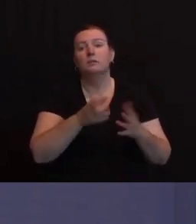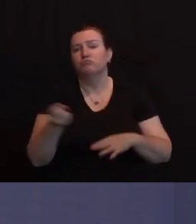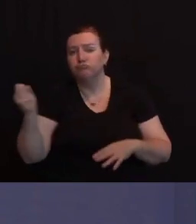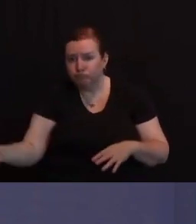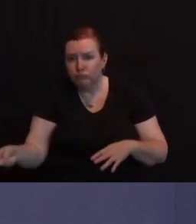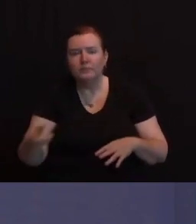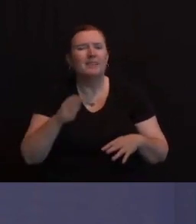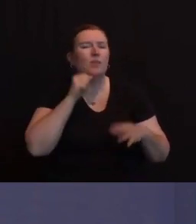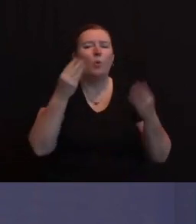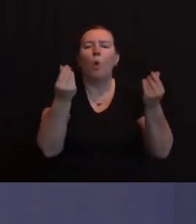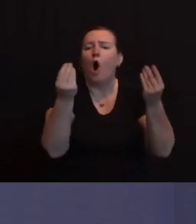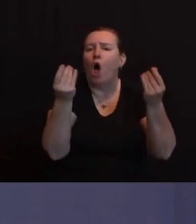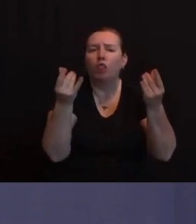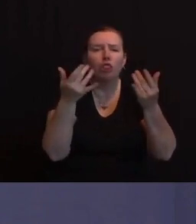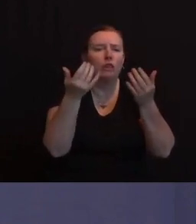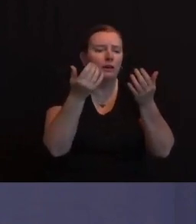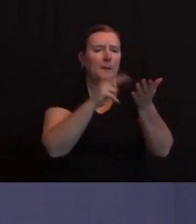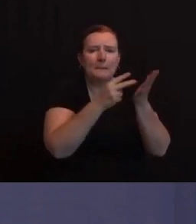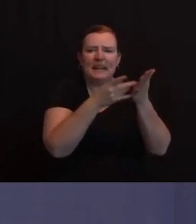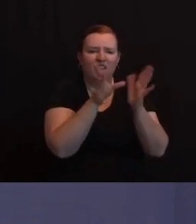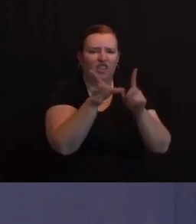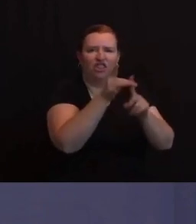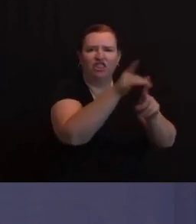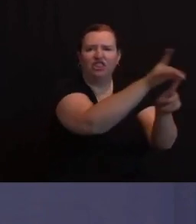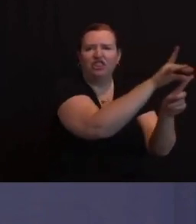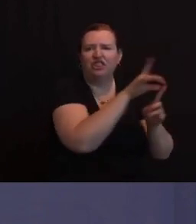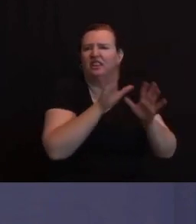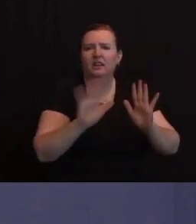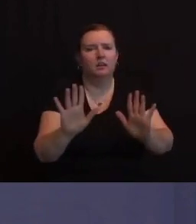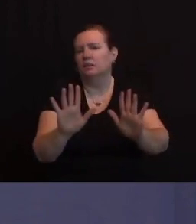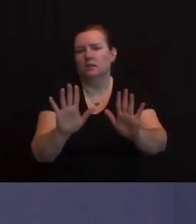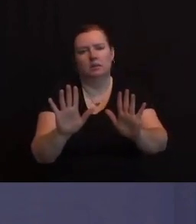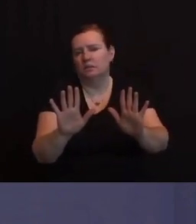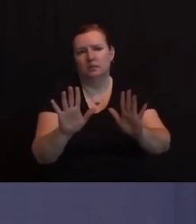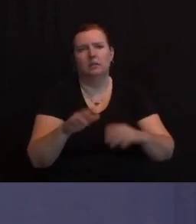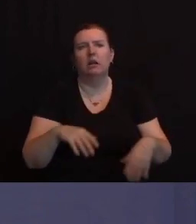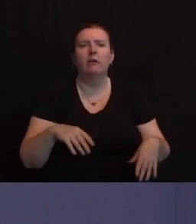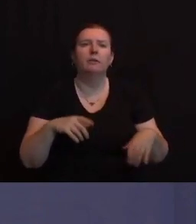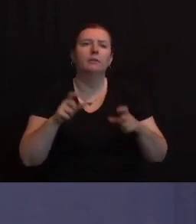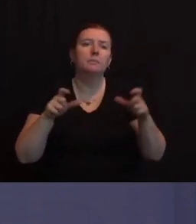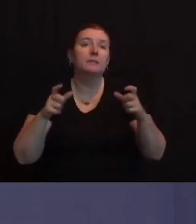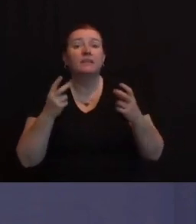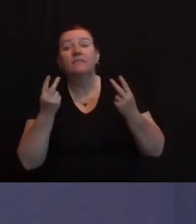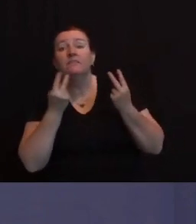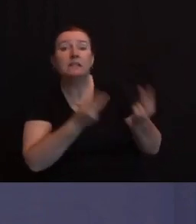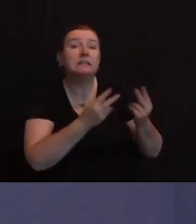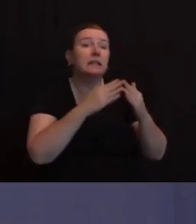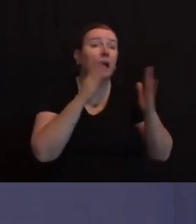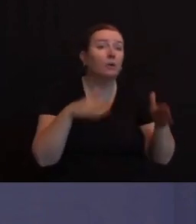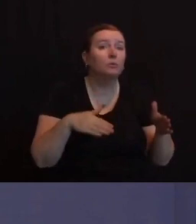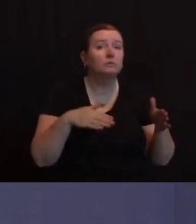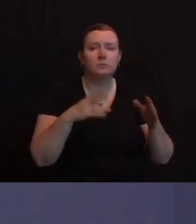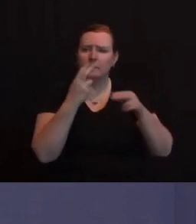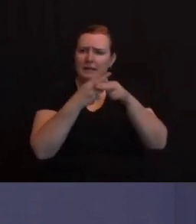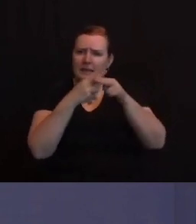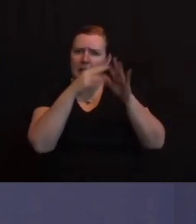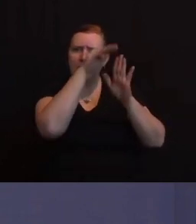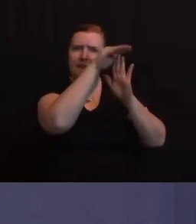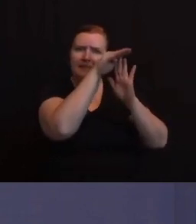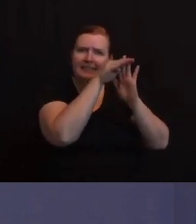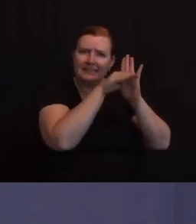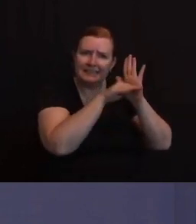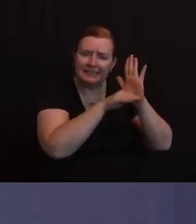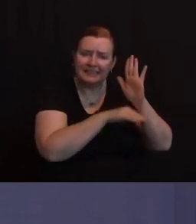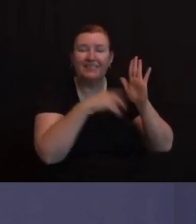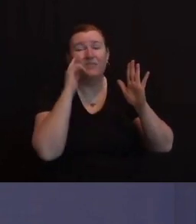feasible. And consider keeping a list of guests who attended for potential future